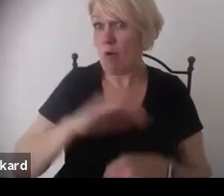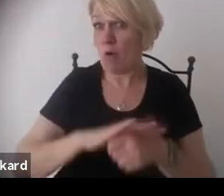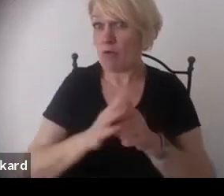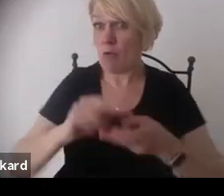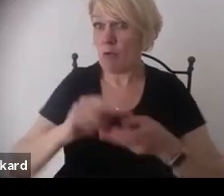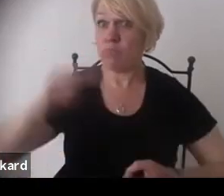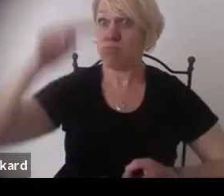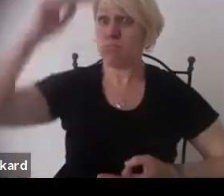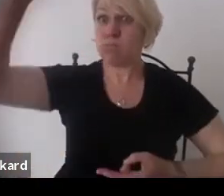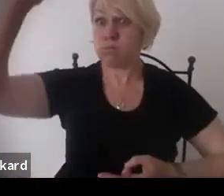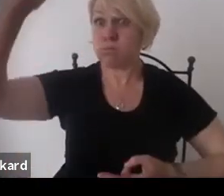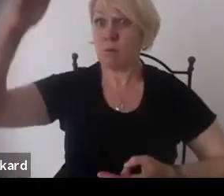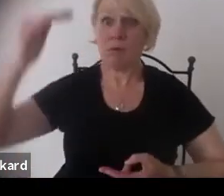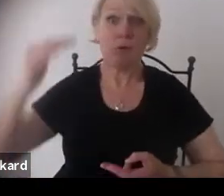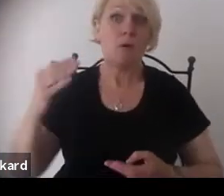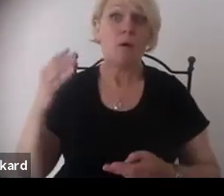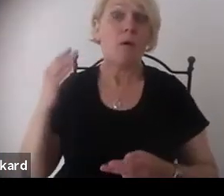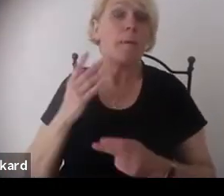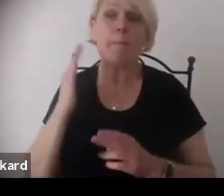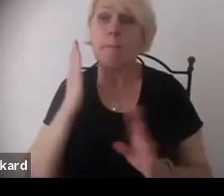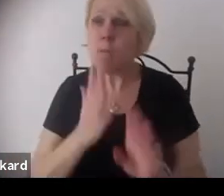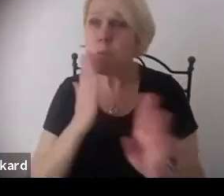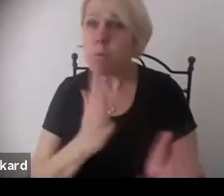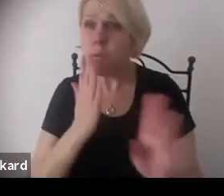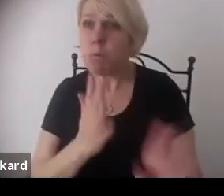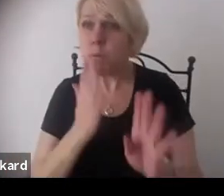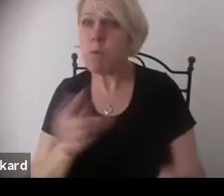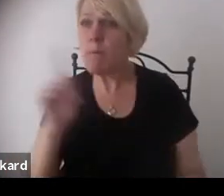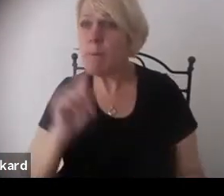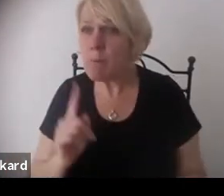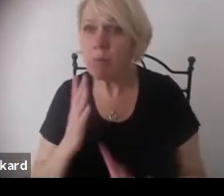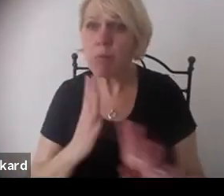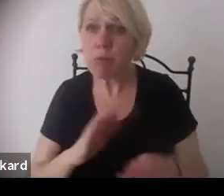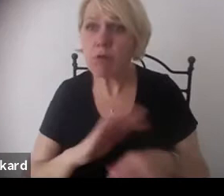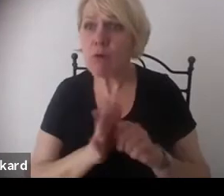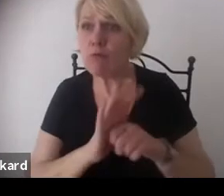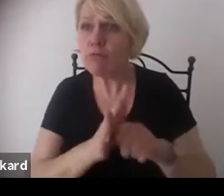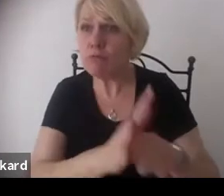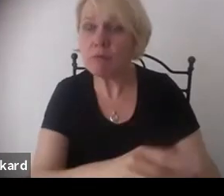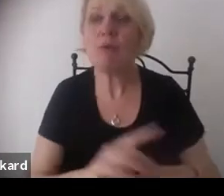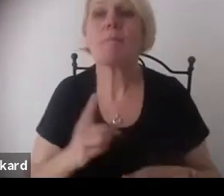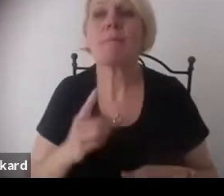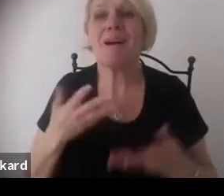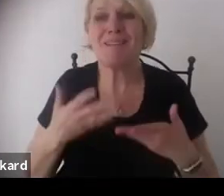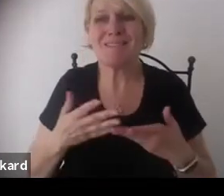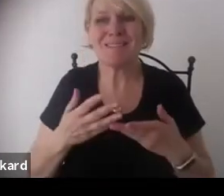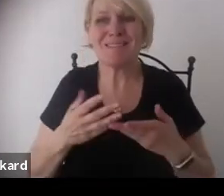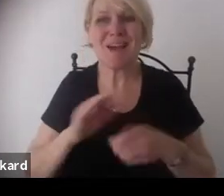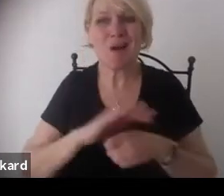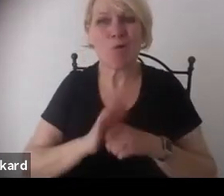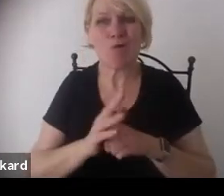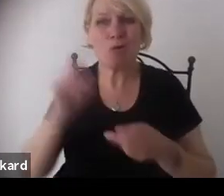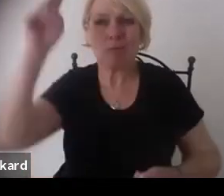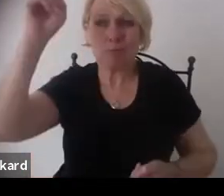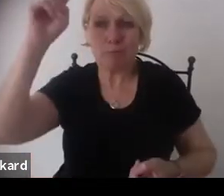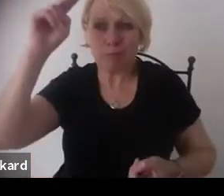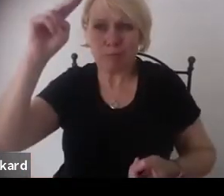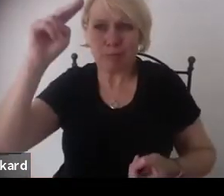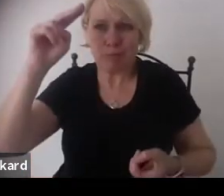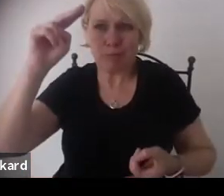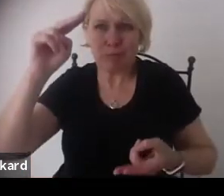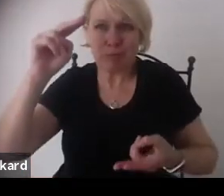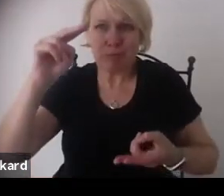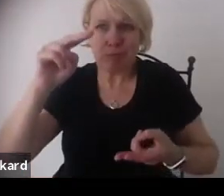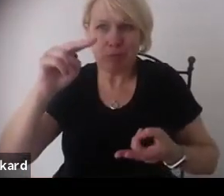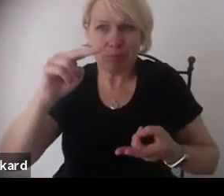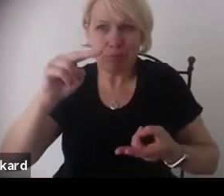many of our service users were slightly less engaged, and there were fewer admissions. It's probably fair to